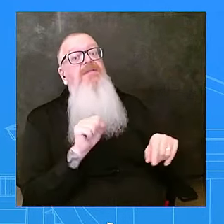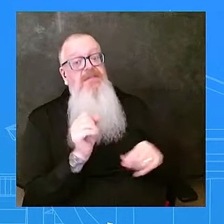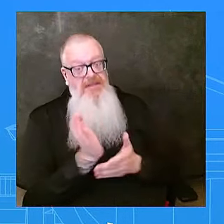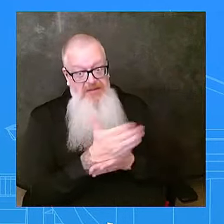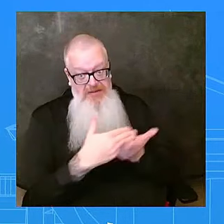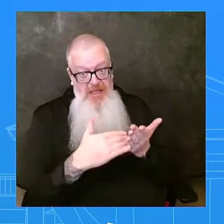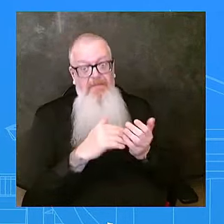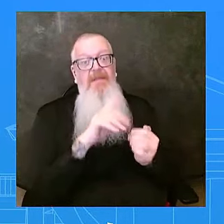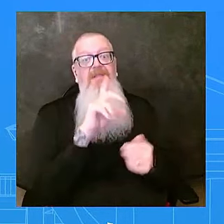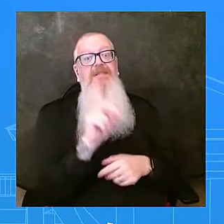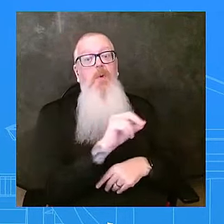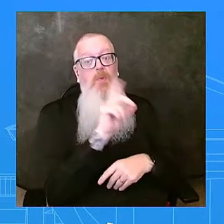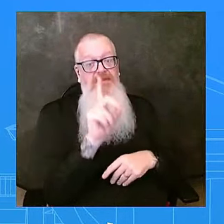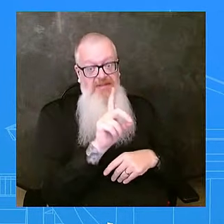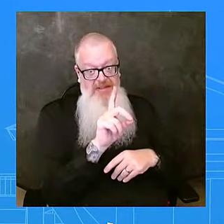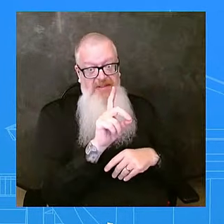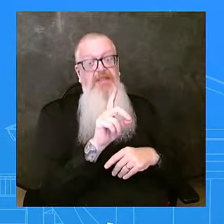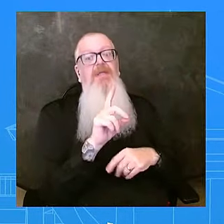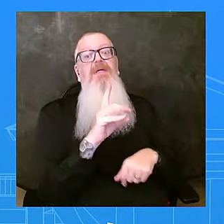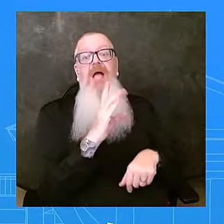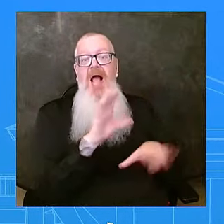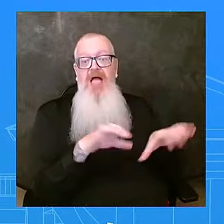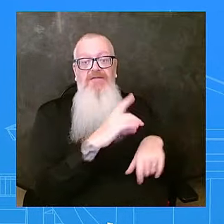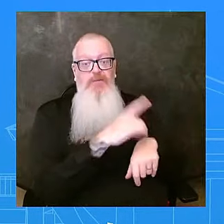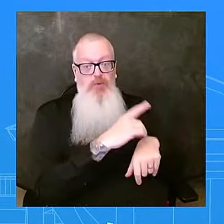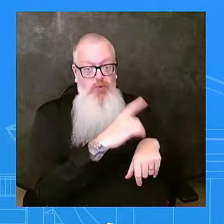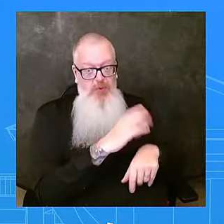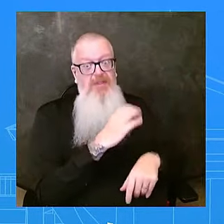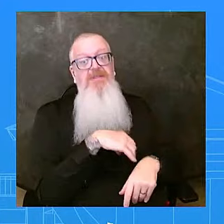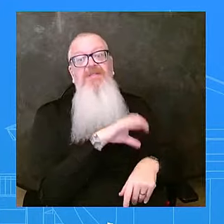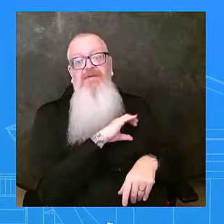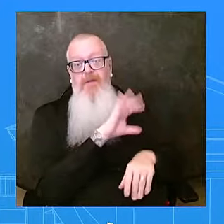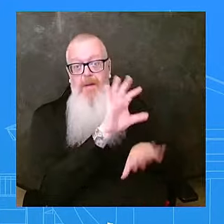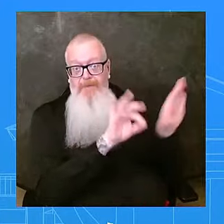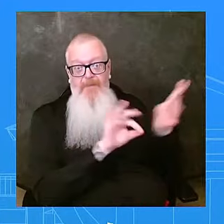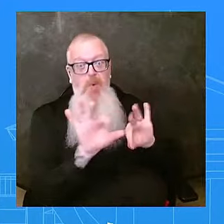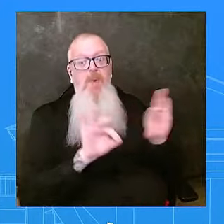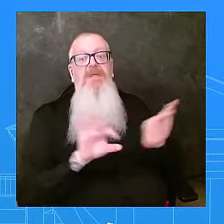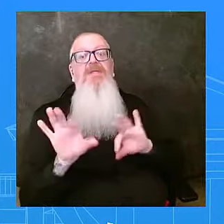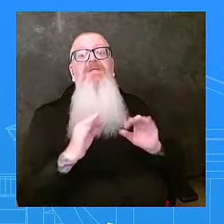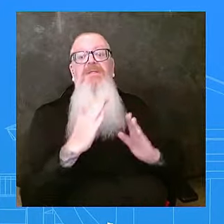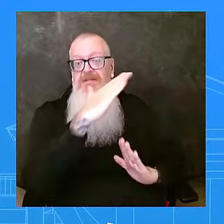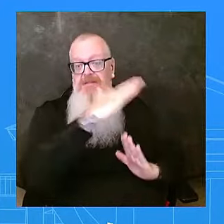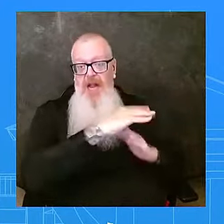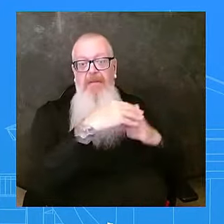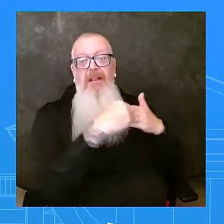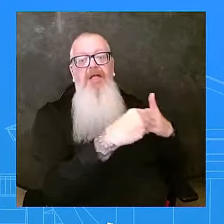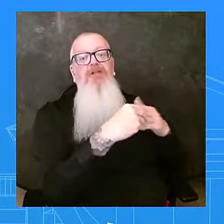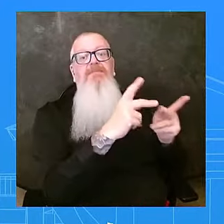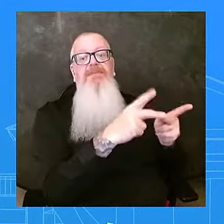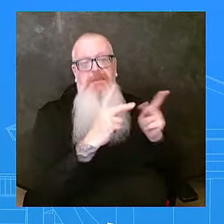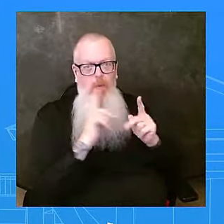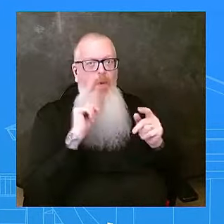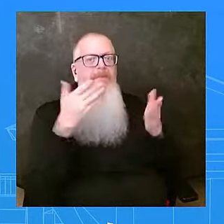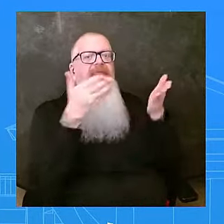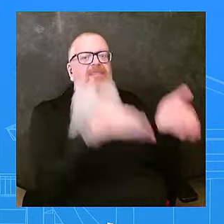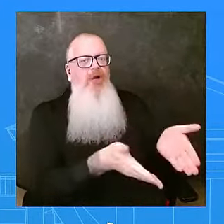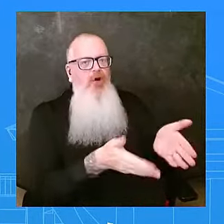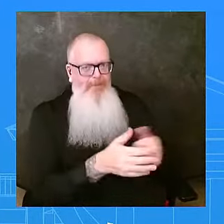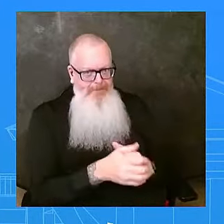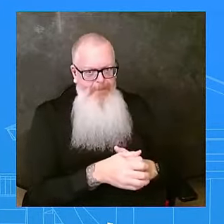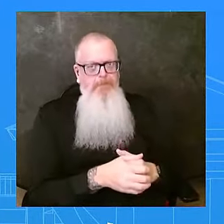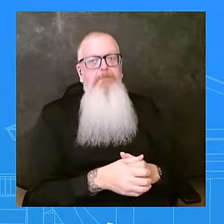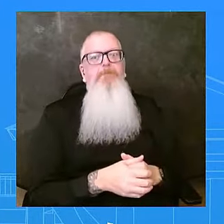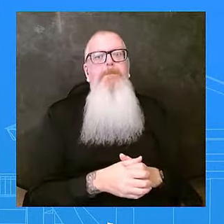and generals and civilian political appointees in high leadership positions that'll be there. And on the going back to sort of